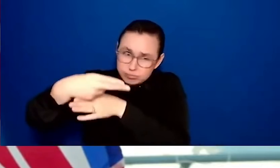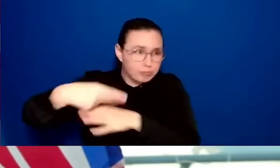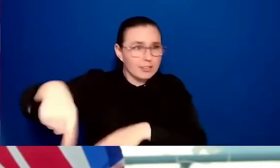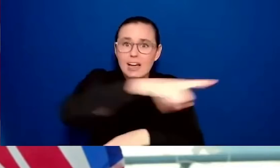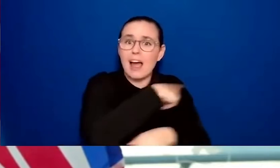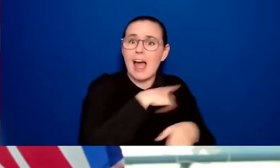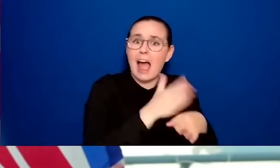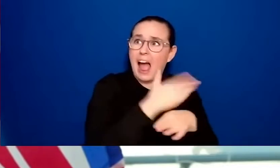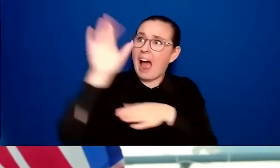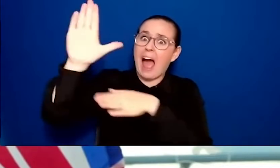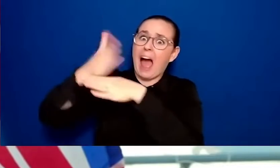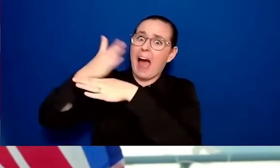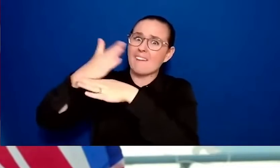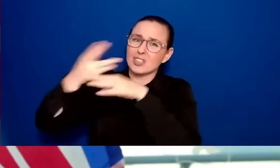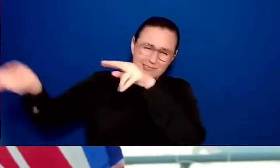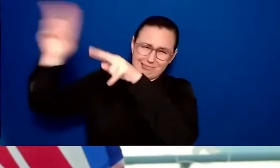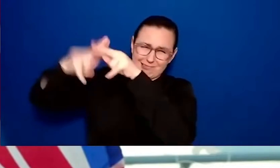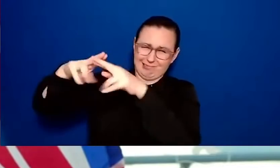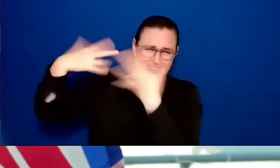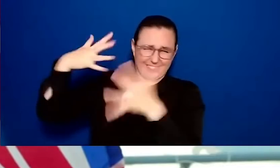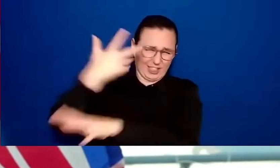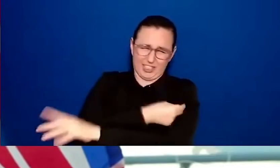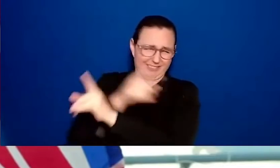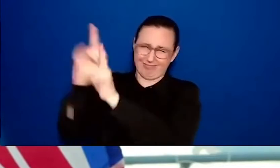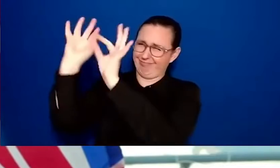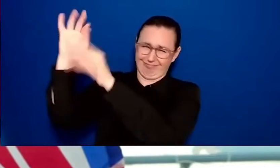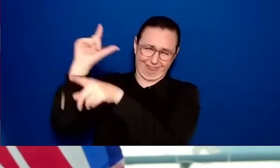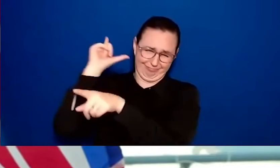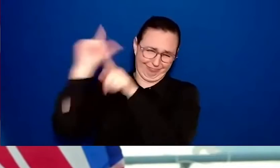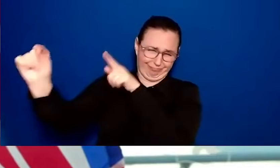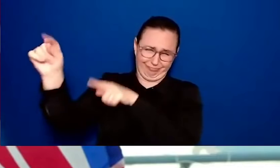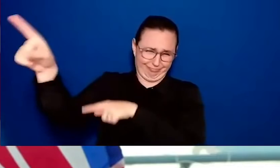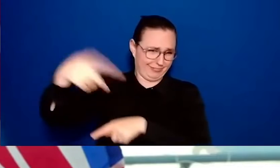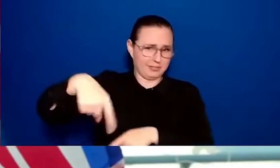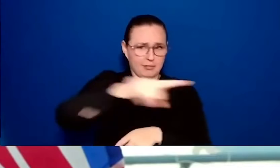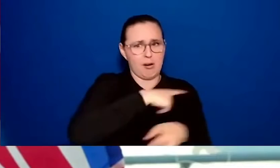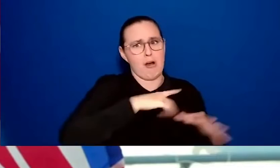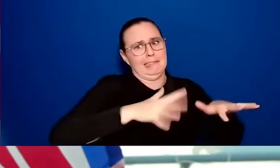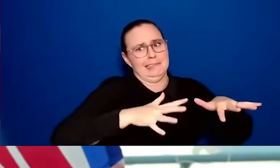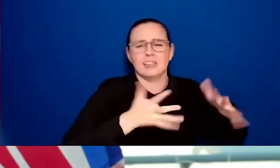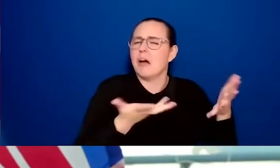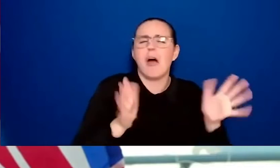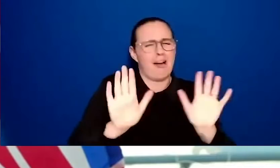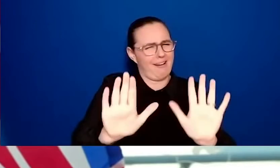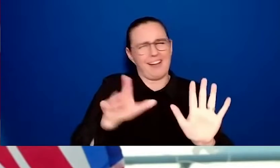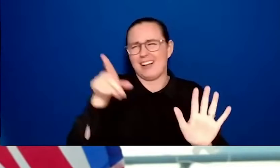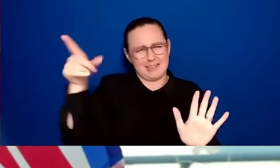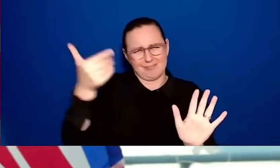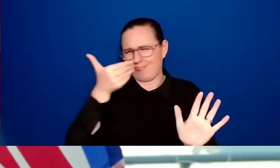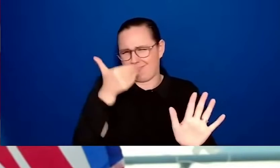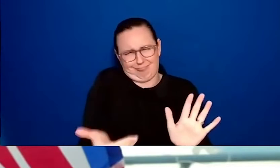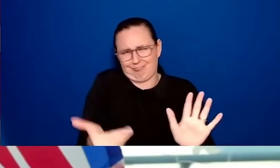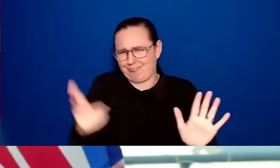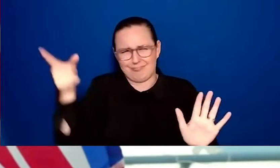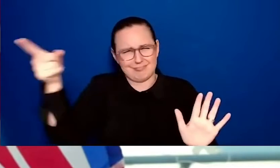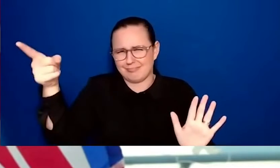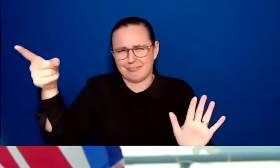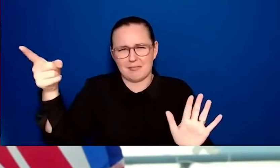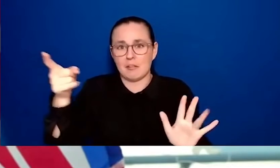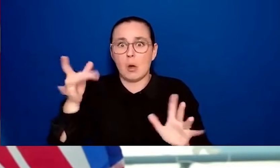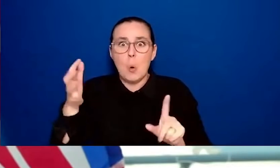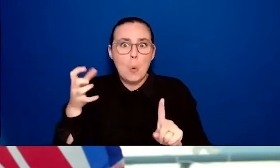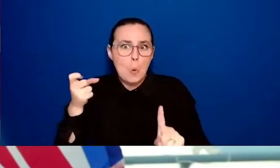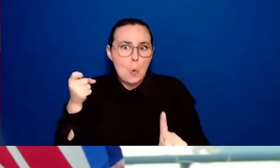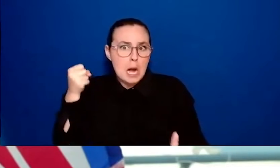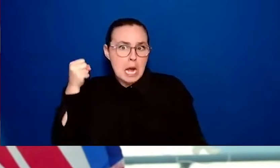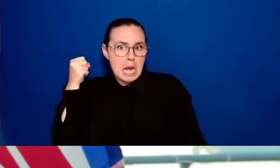groups, so this is not going to adversely affect a large proportion of healthcare